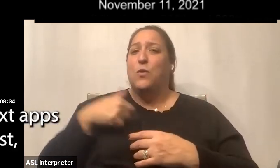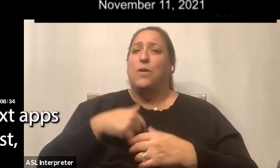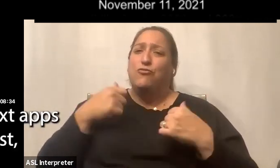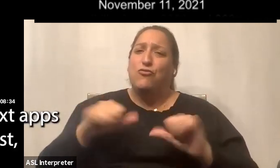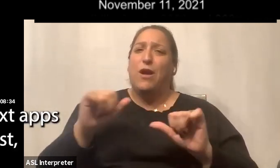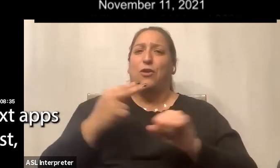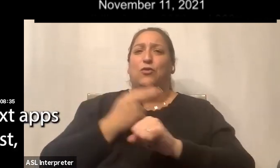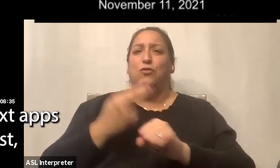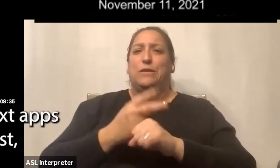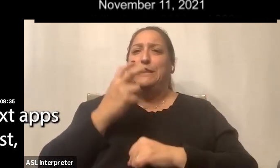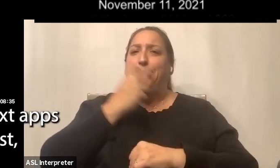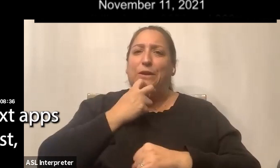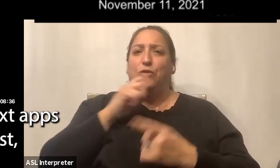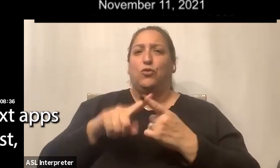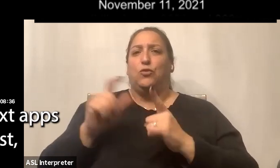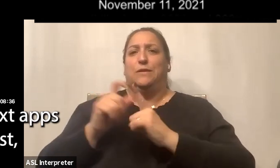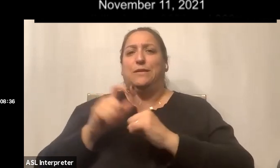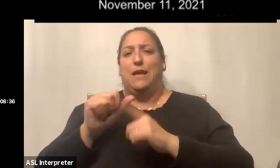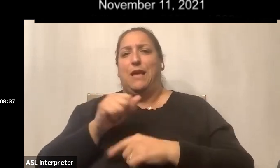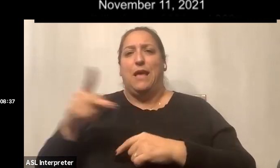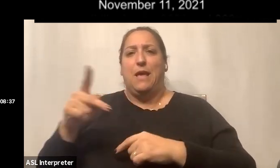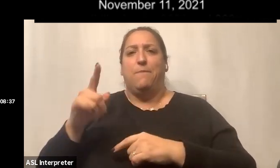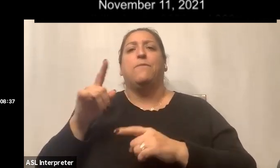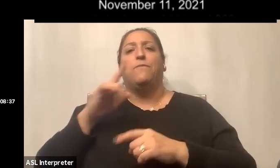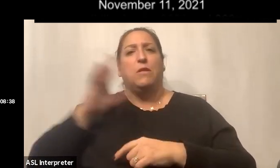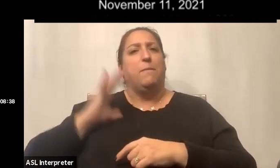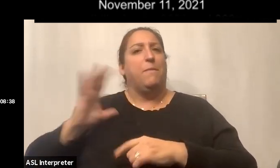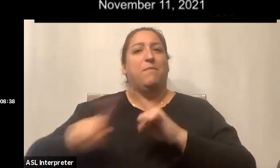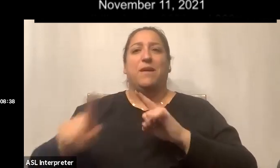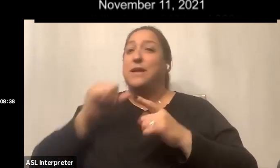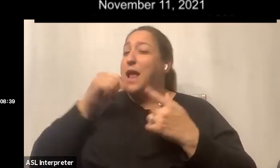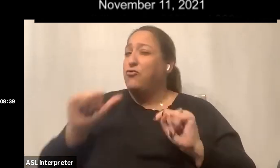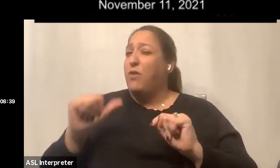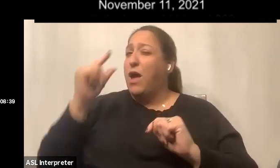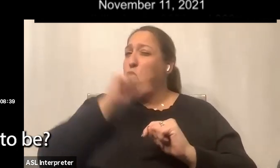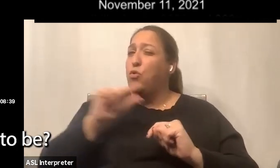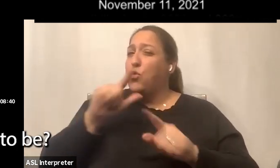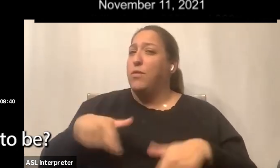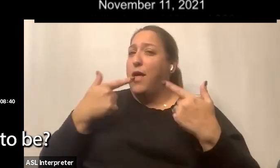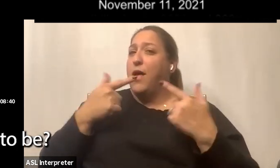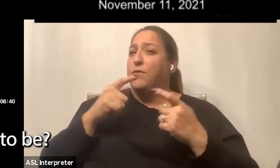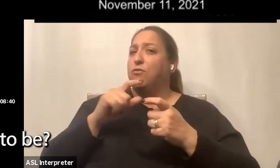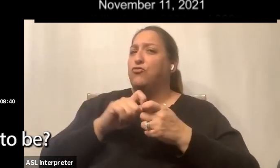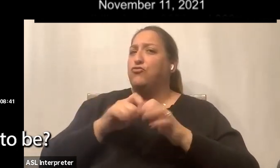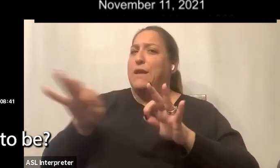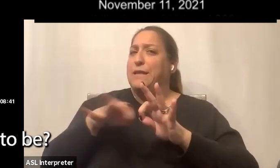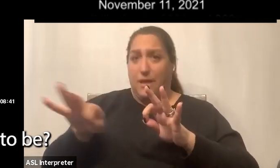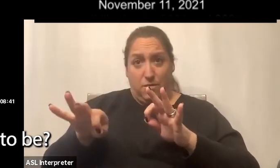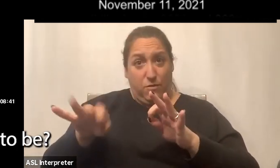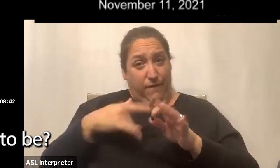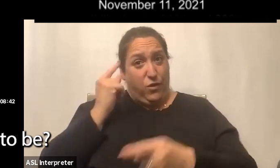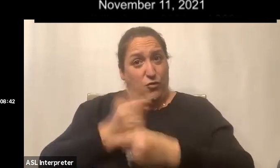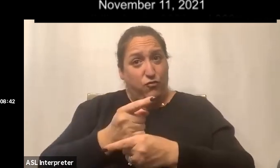use speech-to-text apps for our star parties in the past, but we have not tried Google Live Translate. How accurate have you found it to